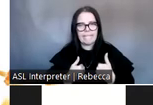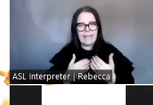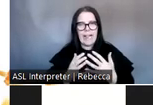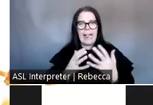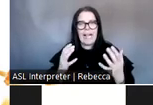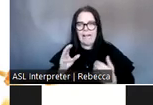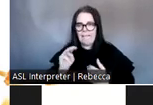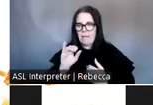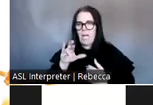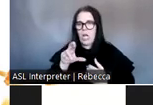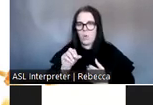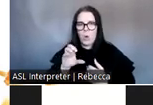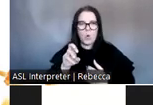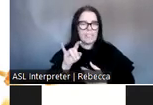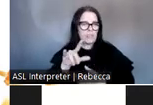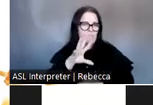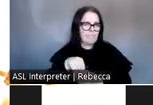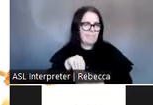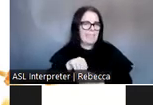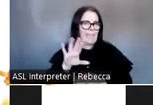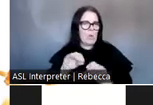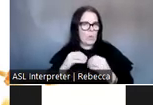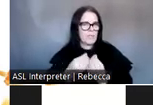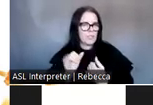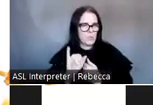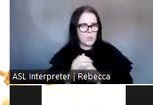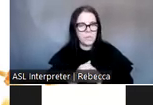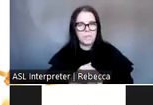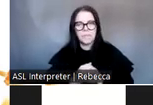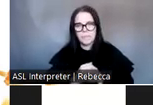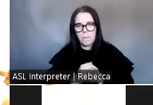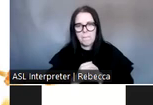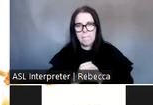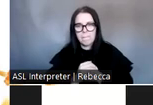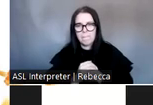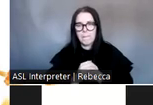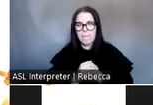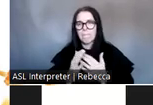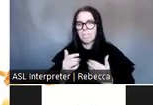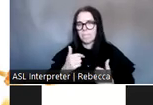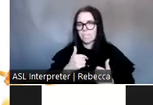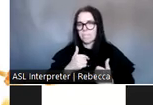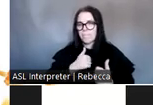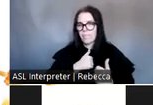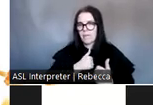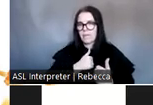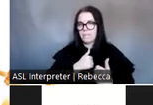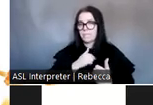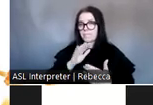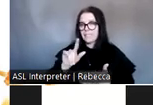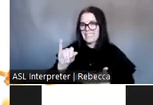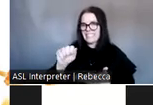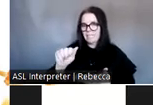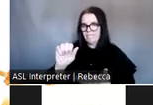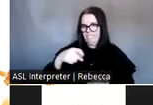micro-credentials embedded in their organization now as well. I'm familiar with North Star Digital, Lisa, and I agree that